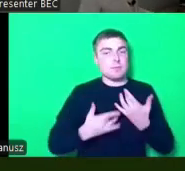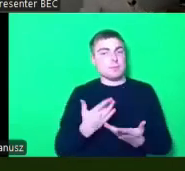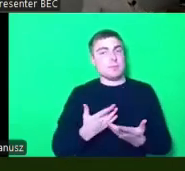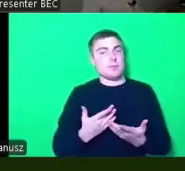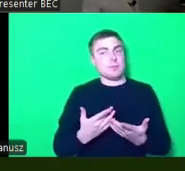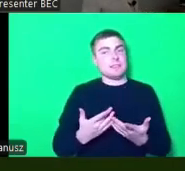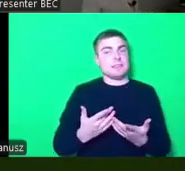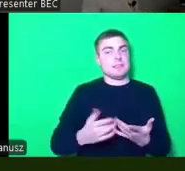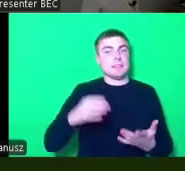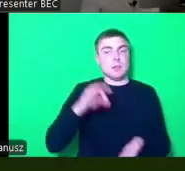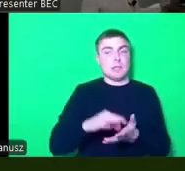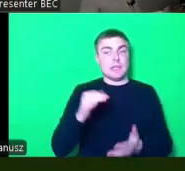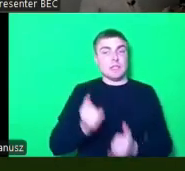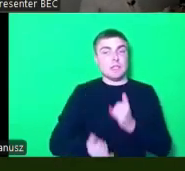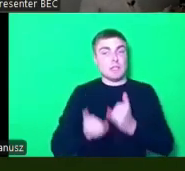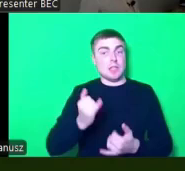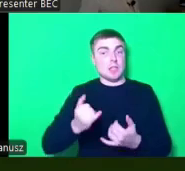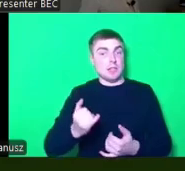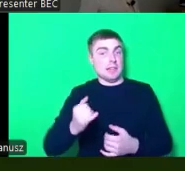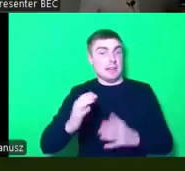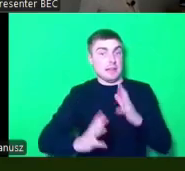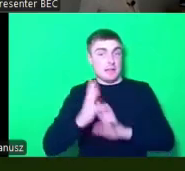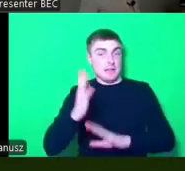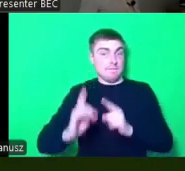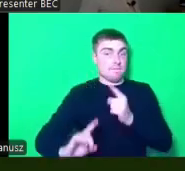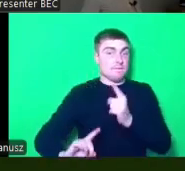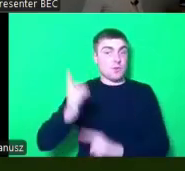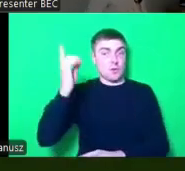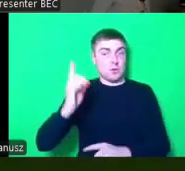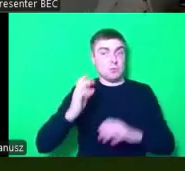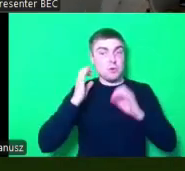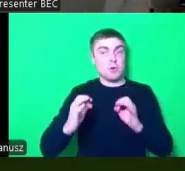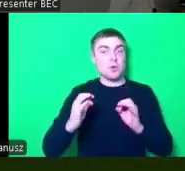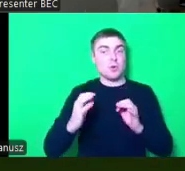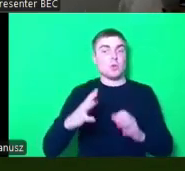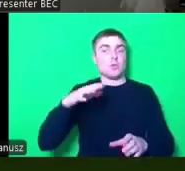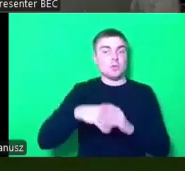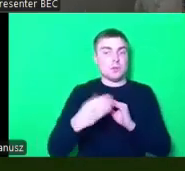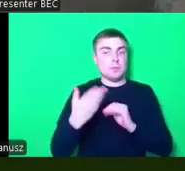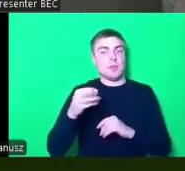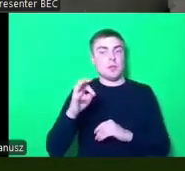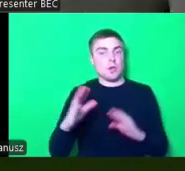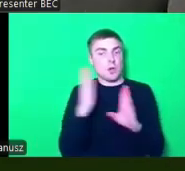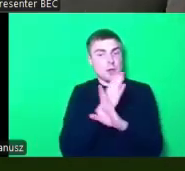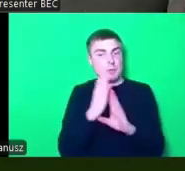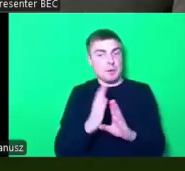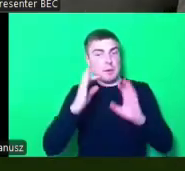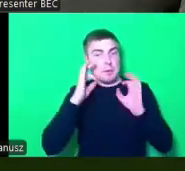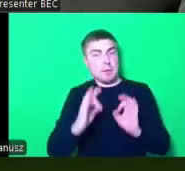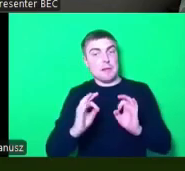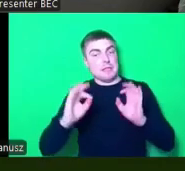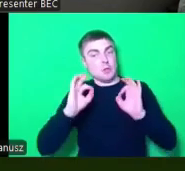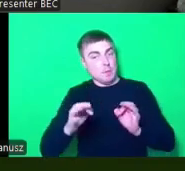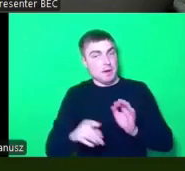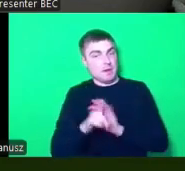forests, forest microclimate, both for human health, but also for biodiversity. So there's a risk that we start